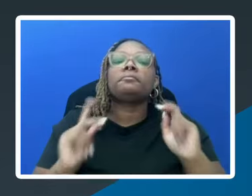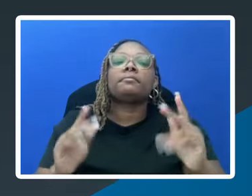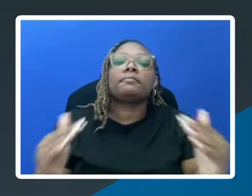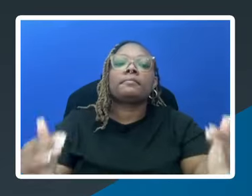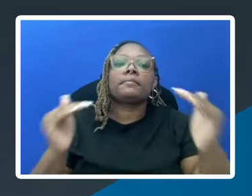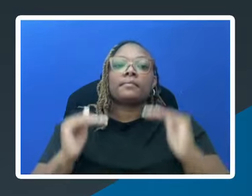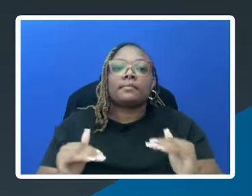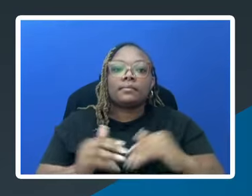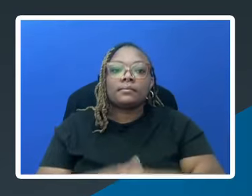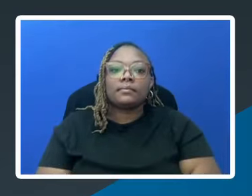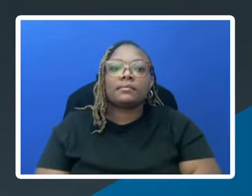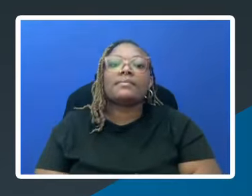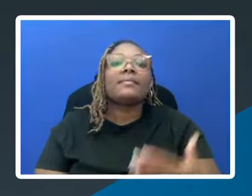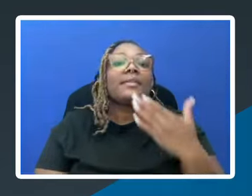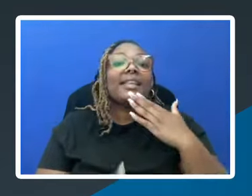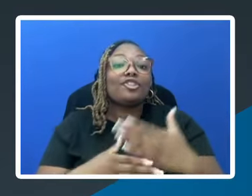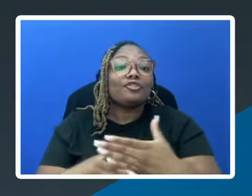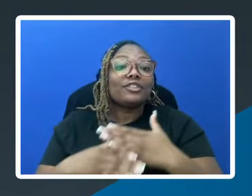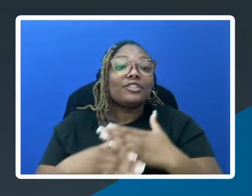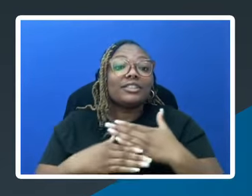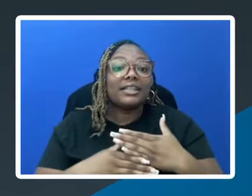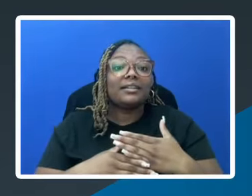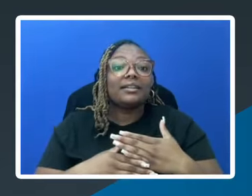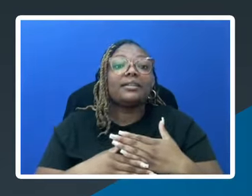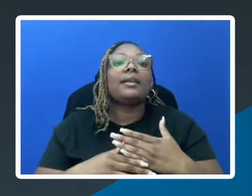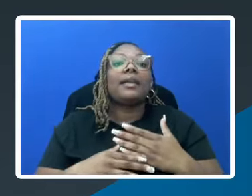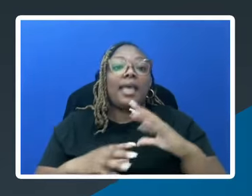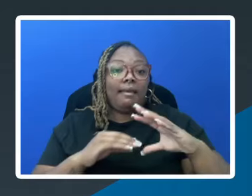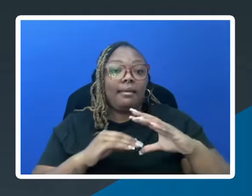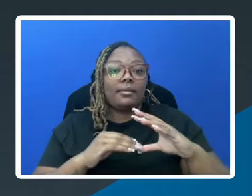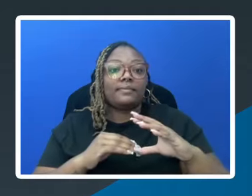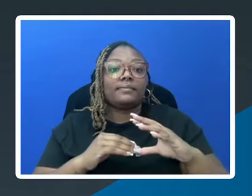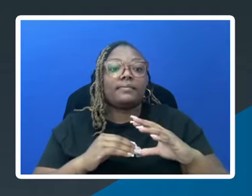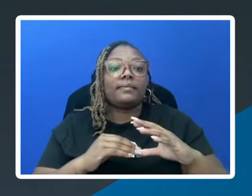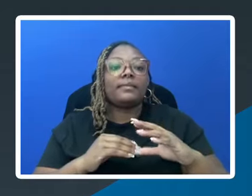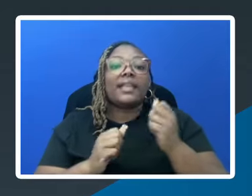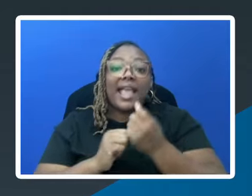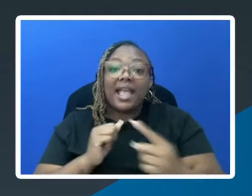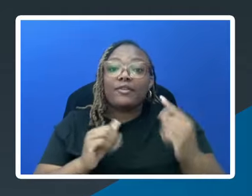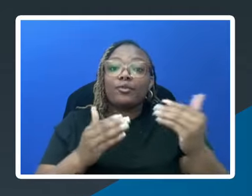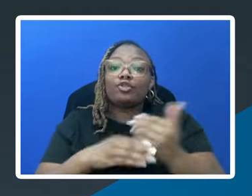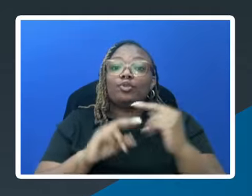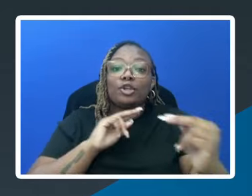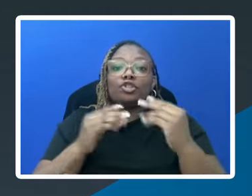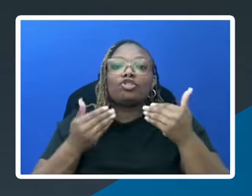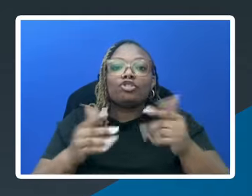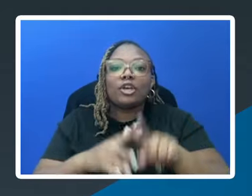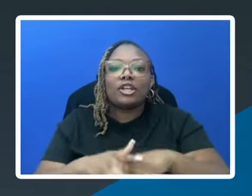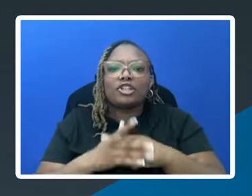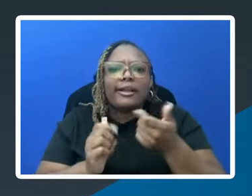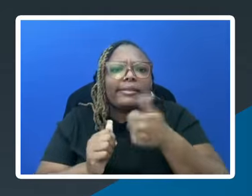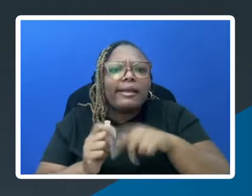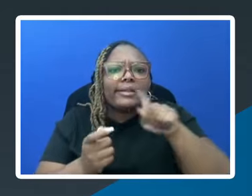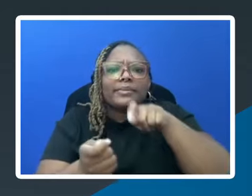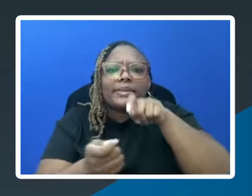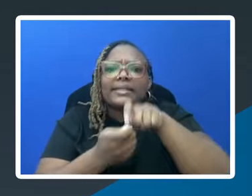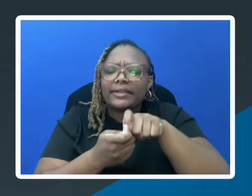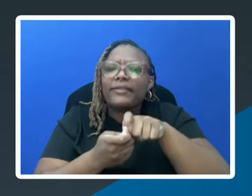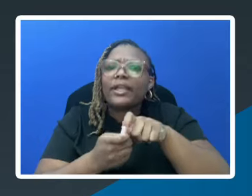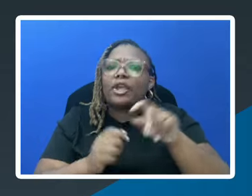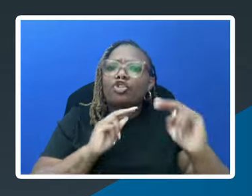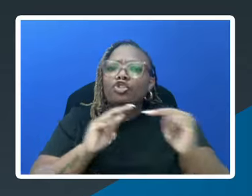Thank you for sharing that, right? Let's add, everyone's new with negotiation. Let's go ahead and start. Are there specific negotiation simulations you're particularly interested in